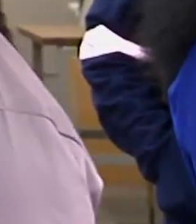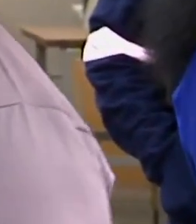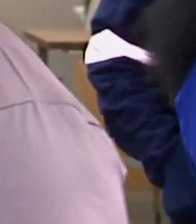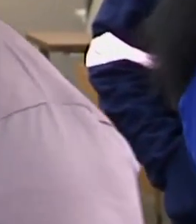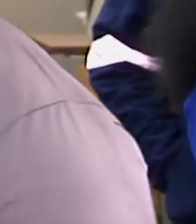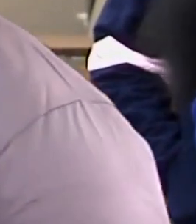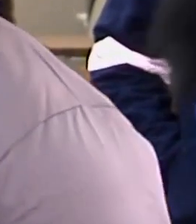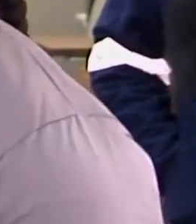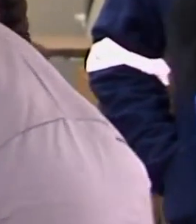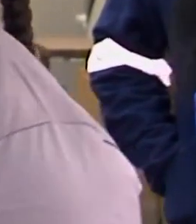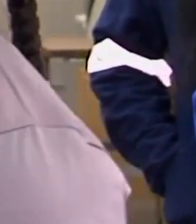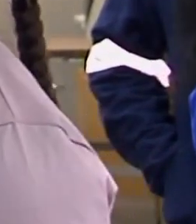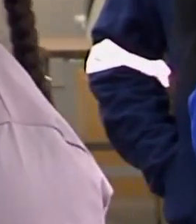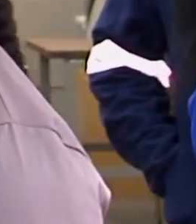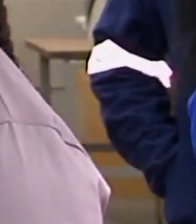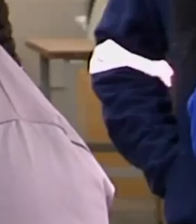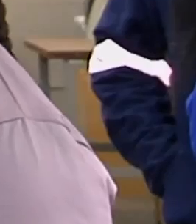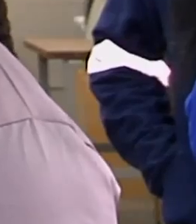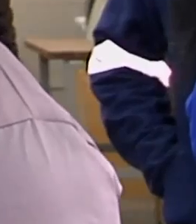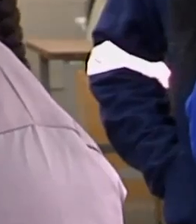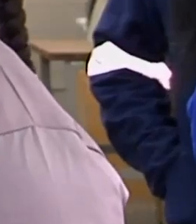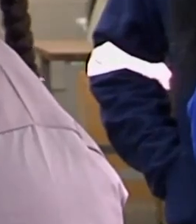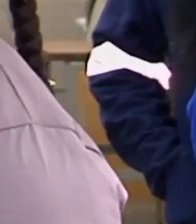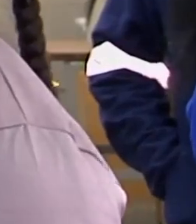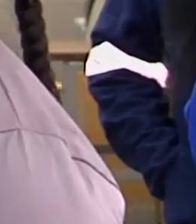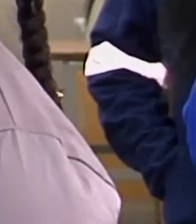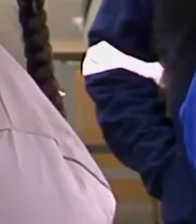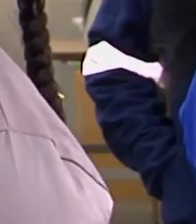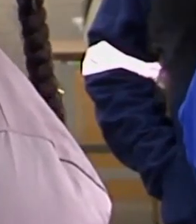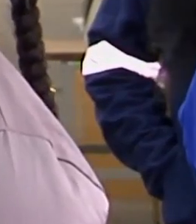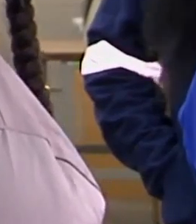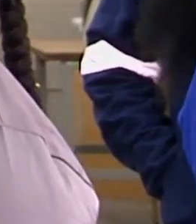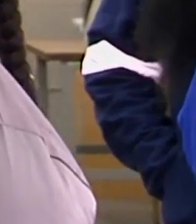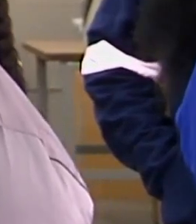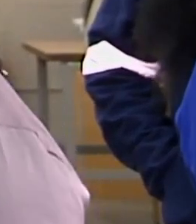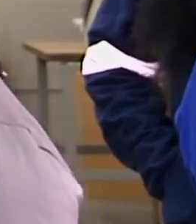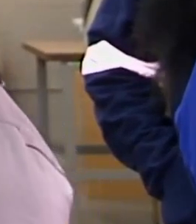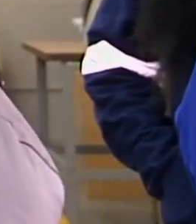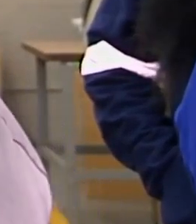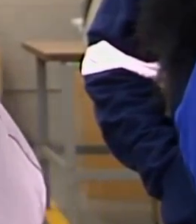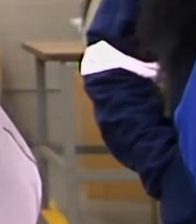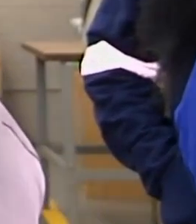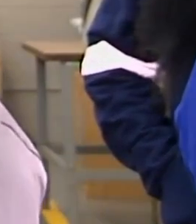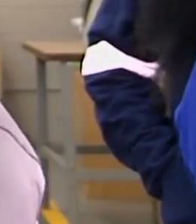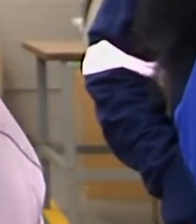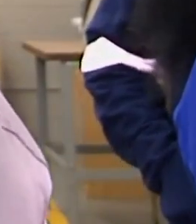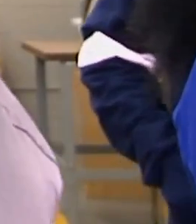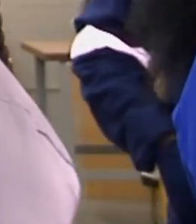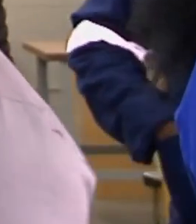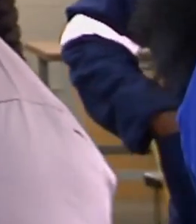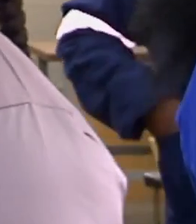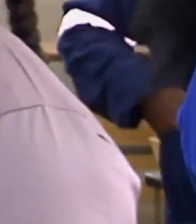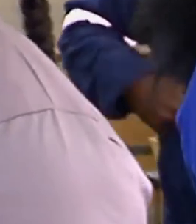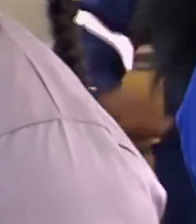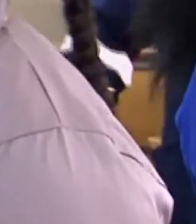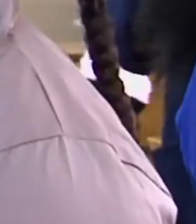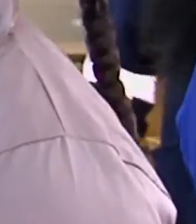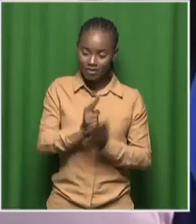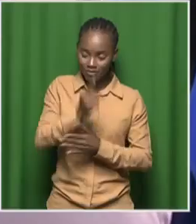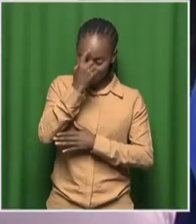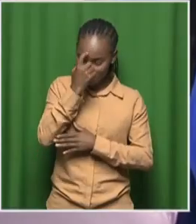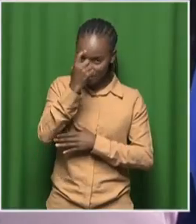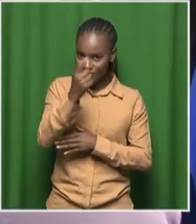through and coming to speak to us here, because I do believe this is a very important time, especially given what's happening in